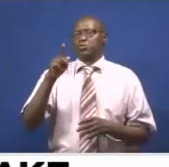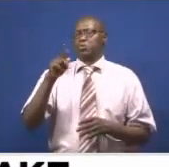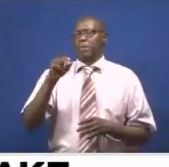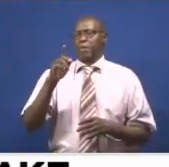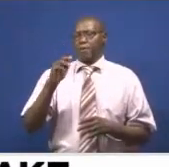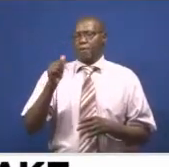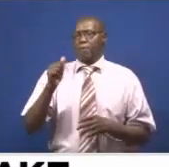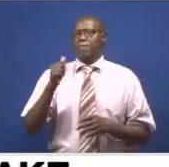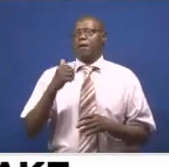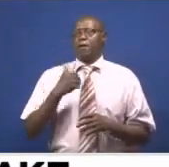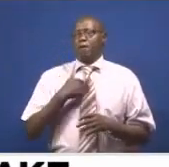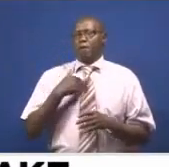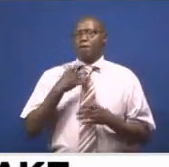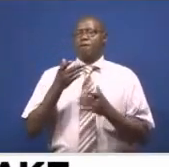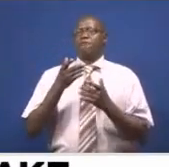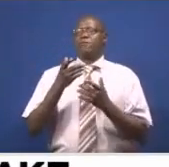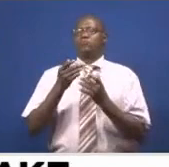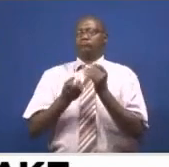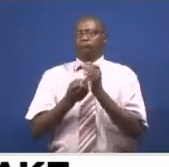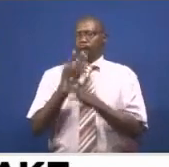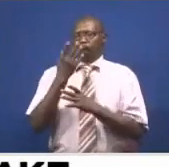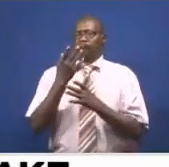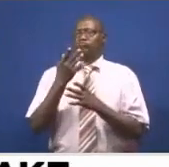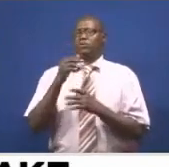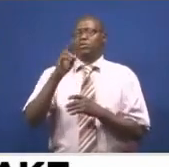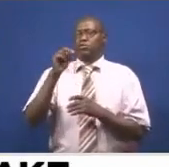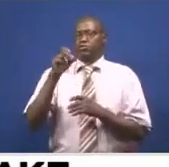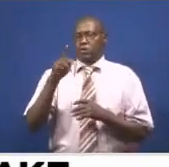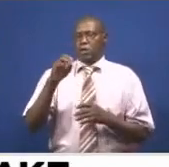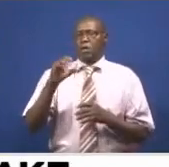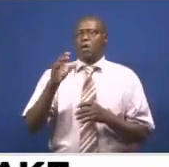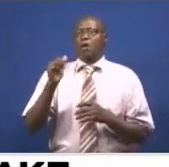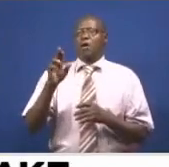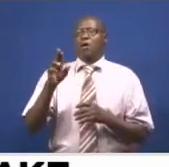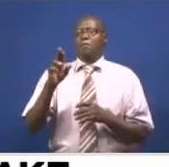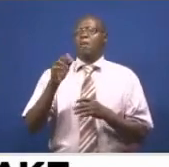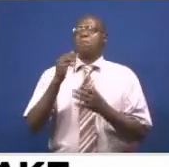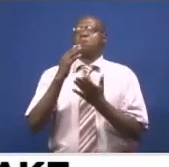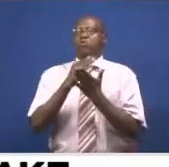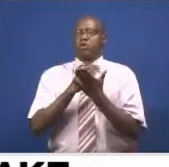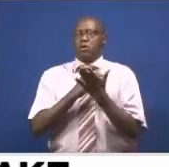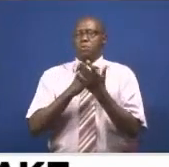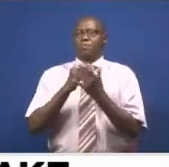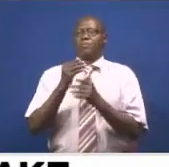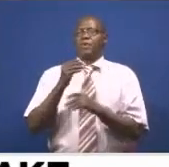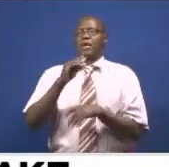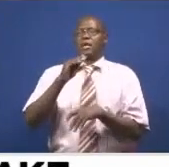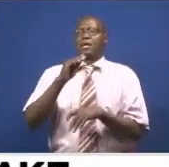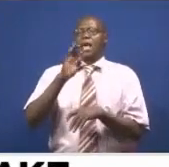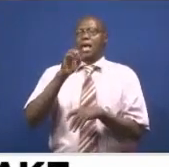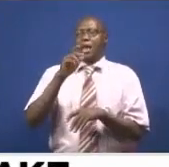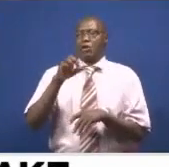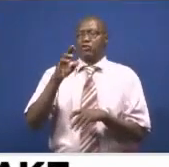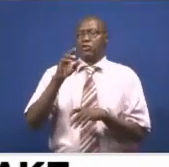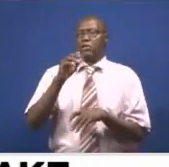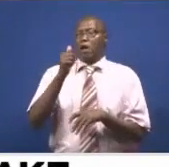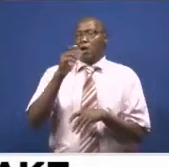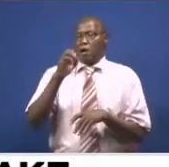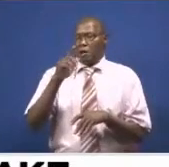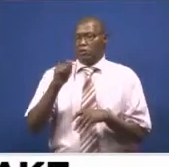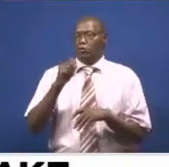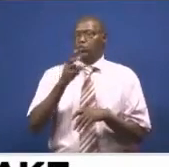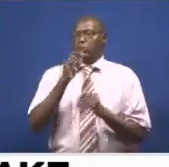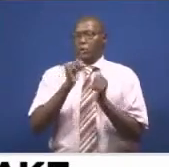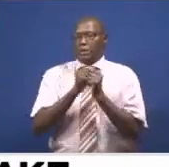Report for the proposed nuclear program. This follows the enactment of the Energy Act in 2019 that changed